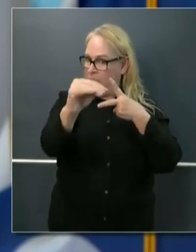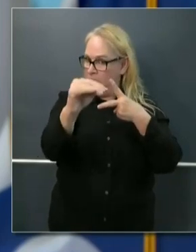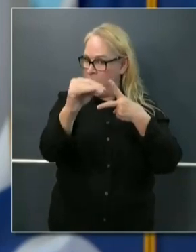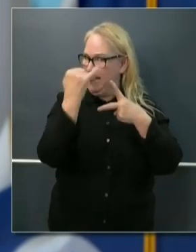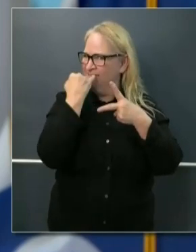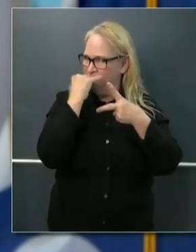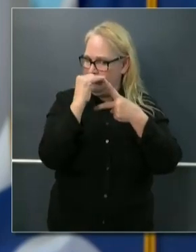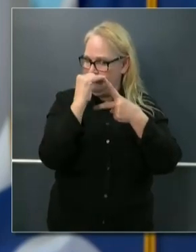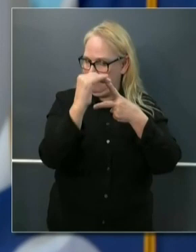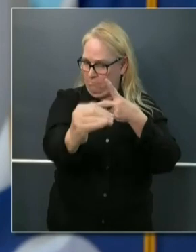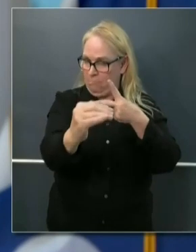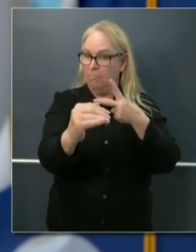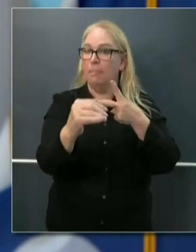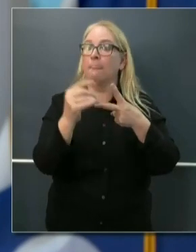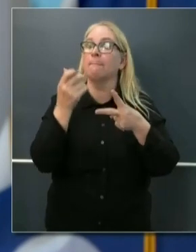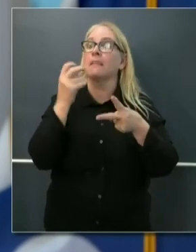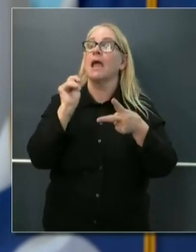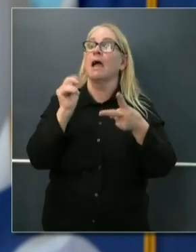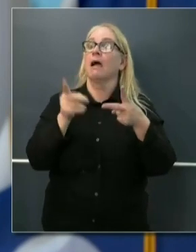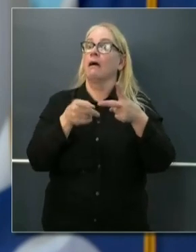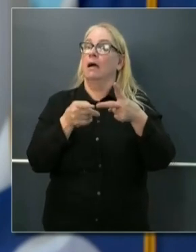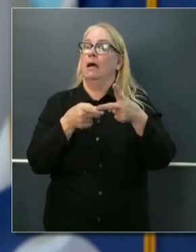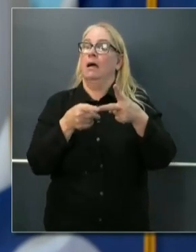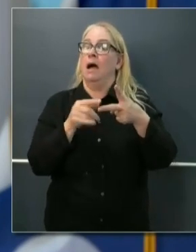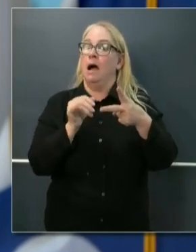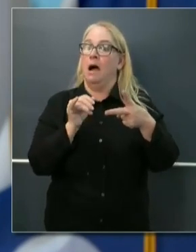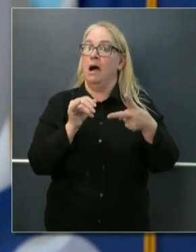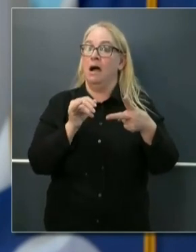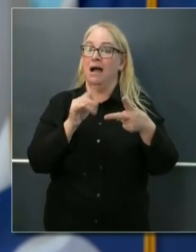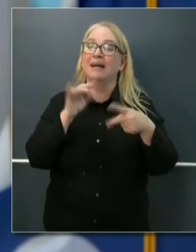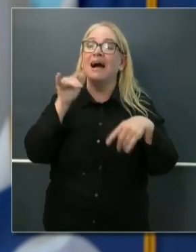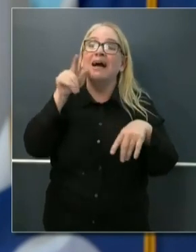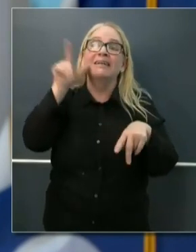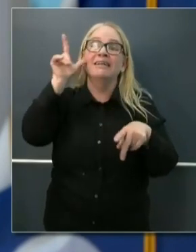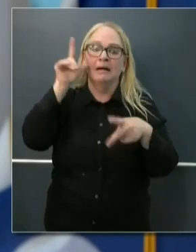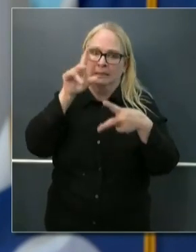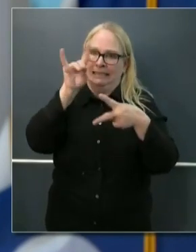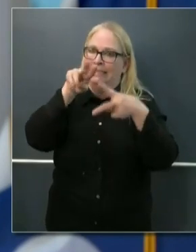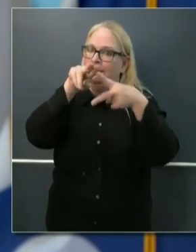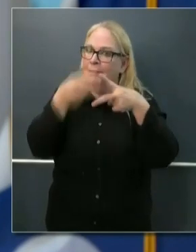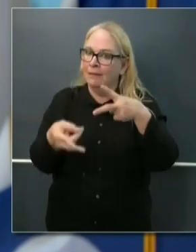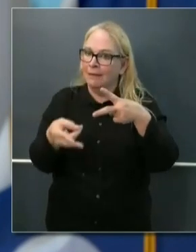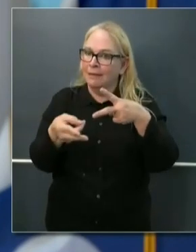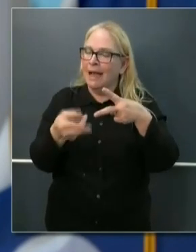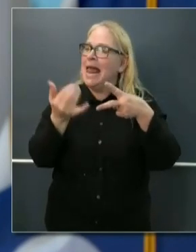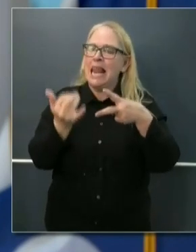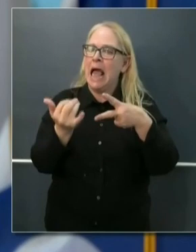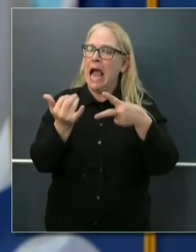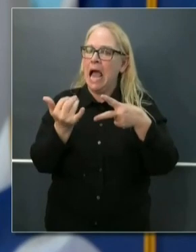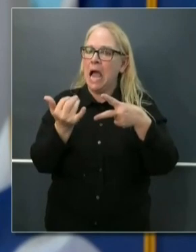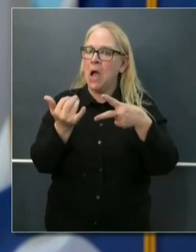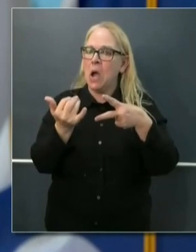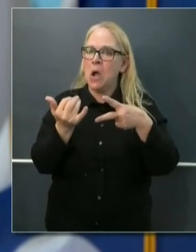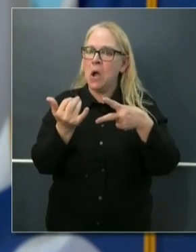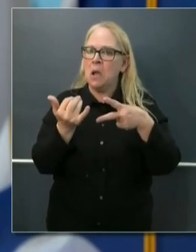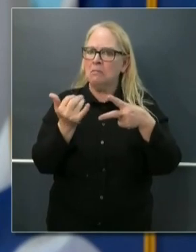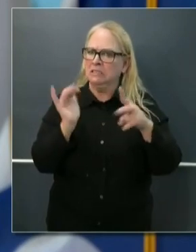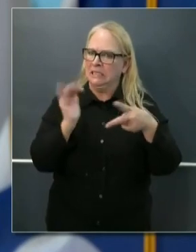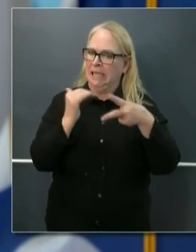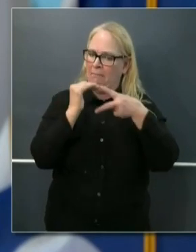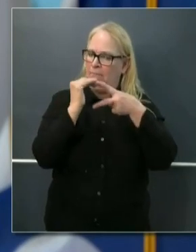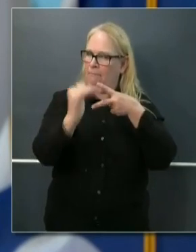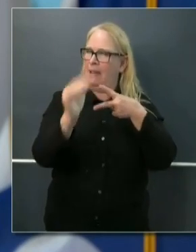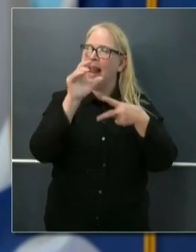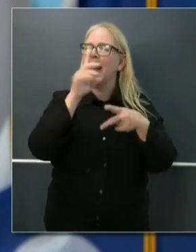saw yesterday's decline from the previous day. Today, we're seeing with that decline flattening.